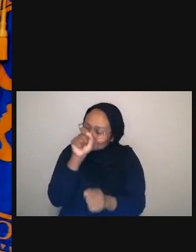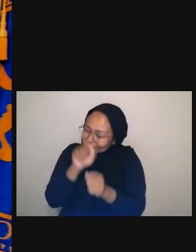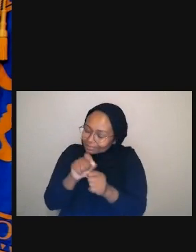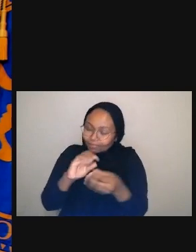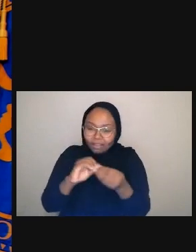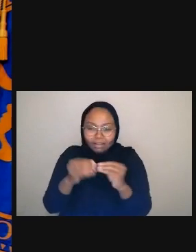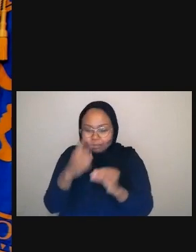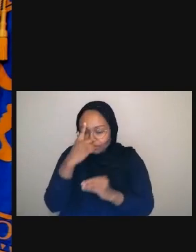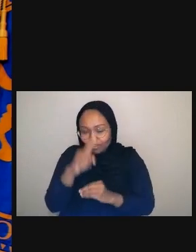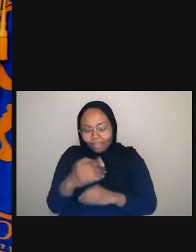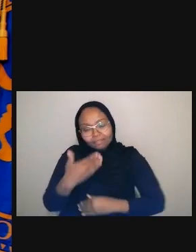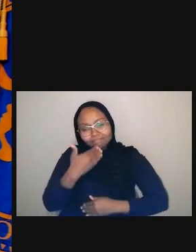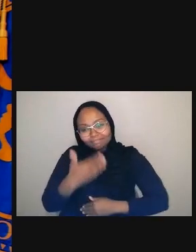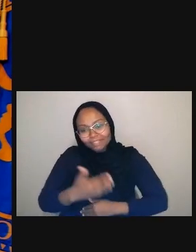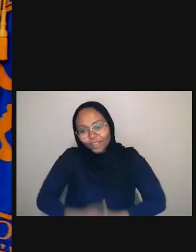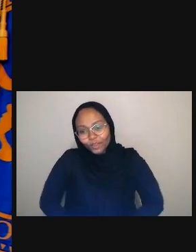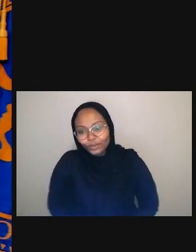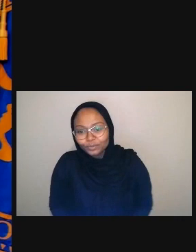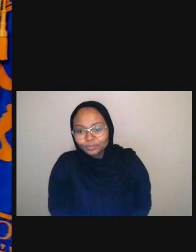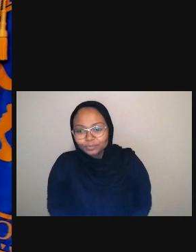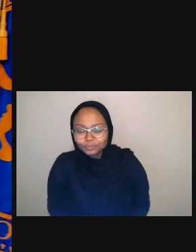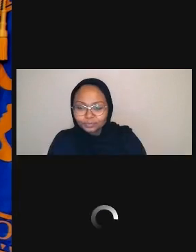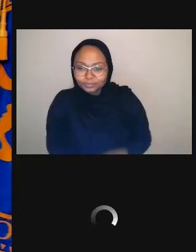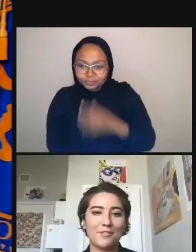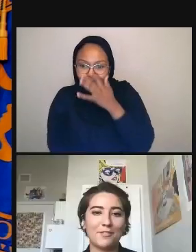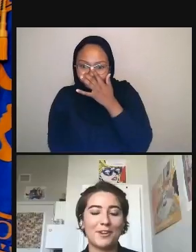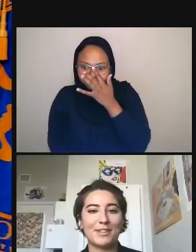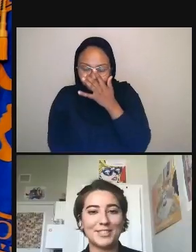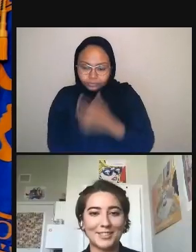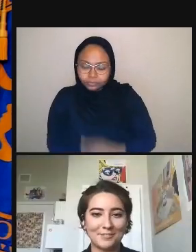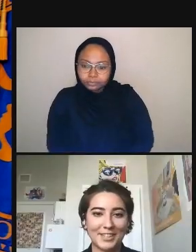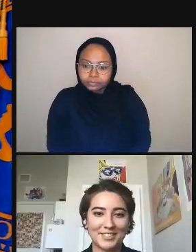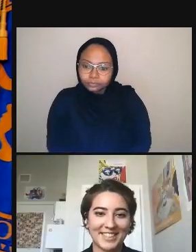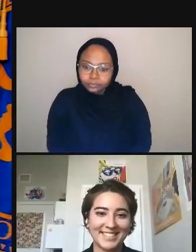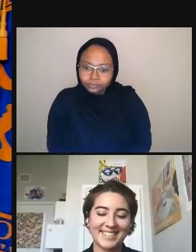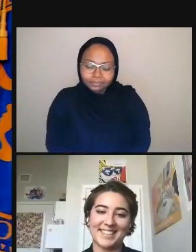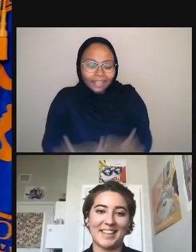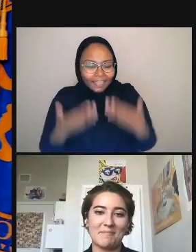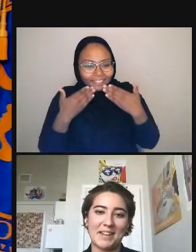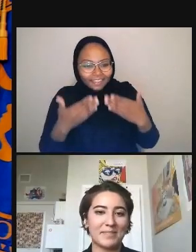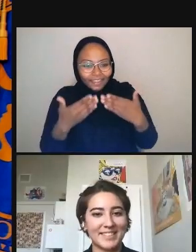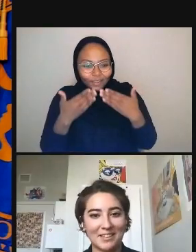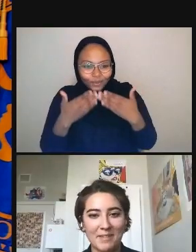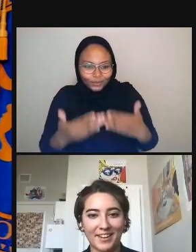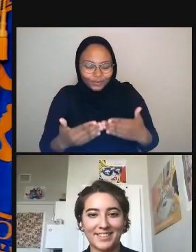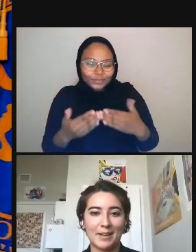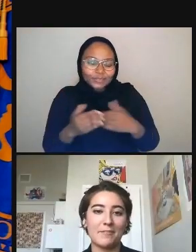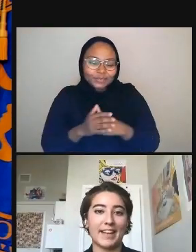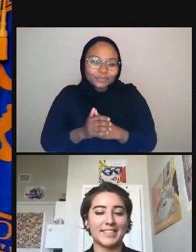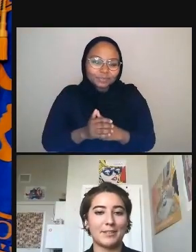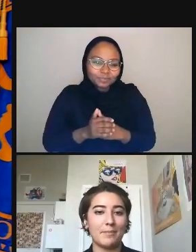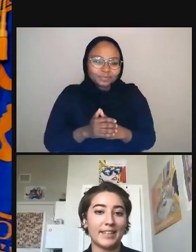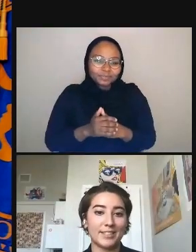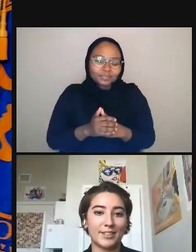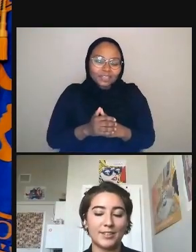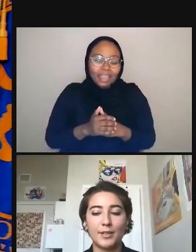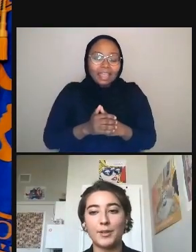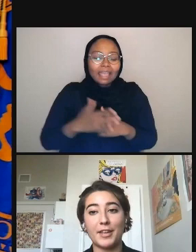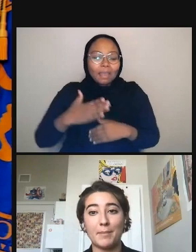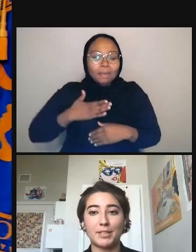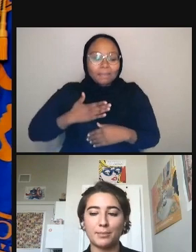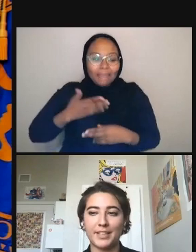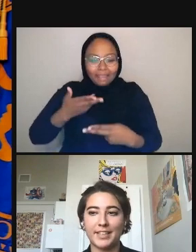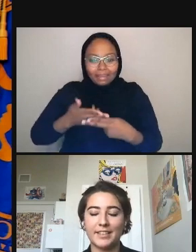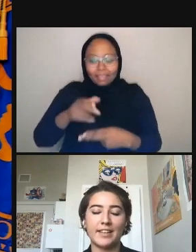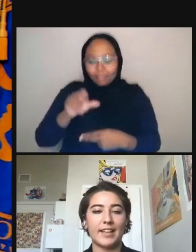Thank you very much, Dr. Fauci. And again, my name is Salam Aaron. I'm a vaccine ambassador